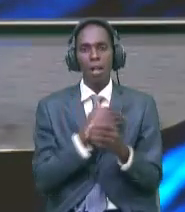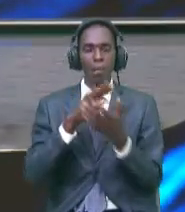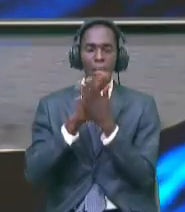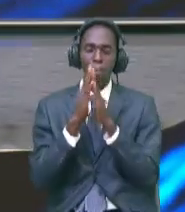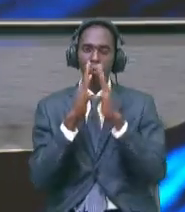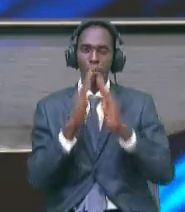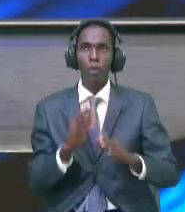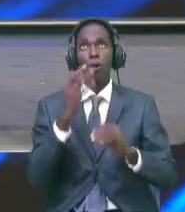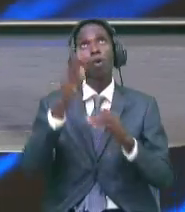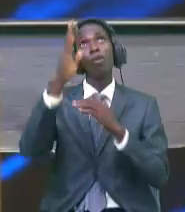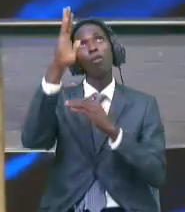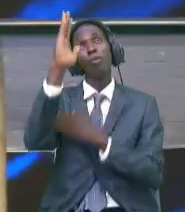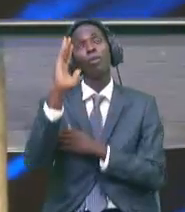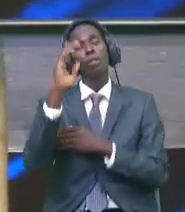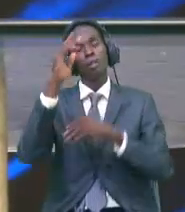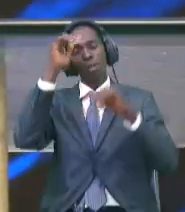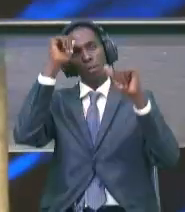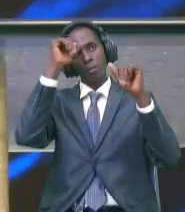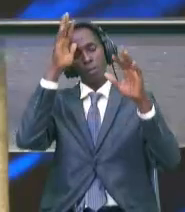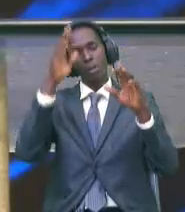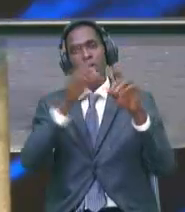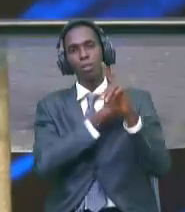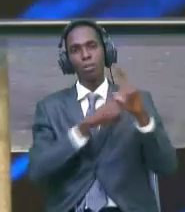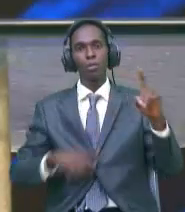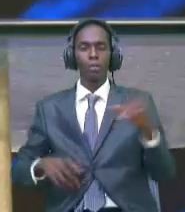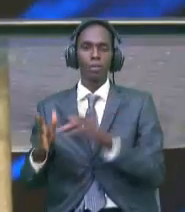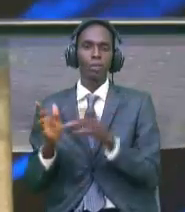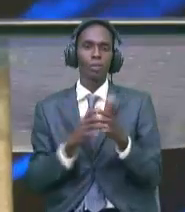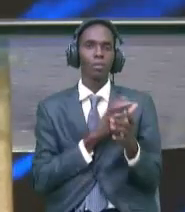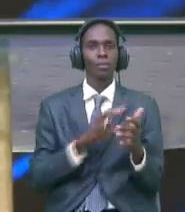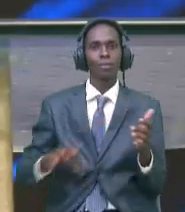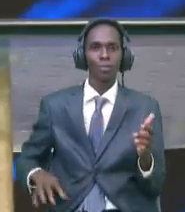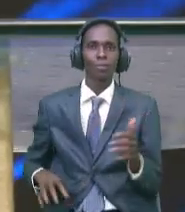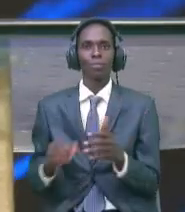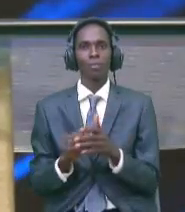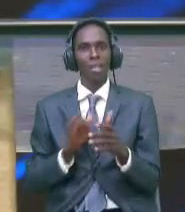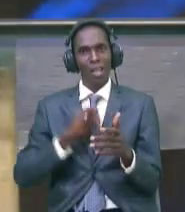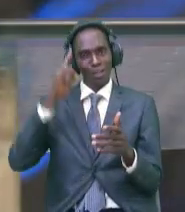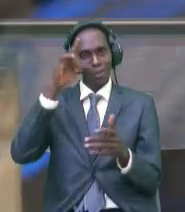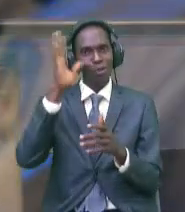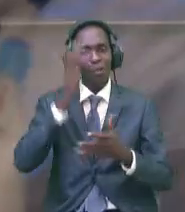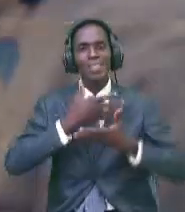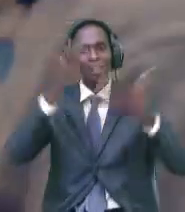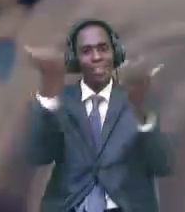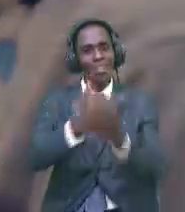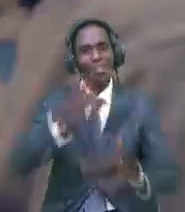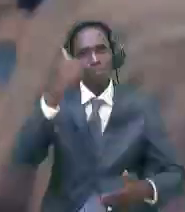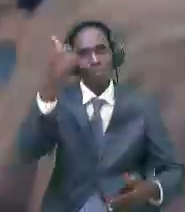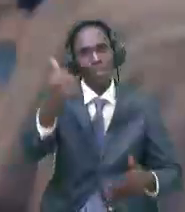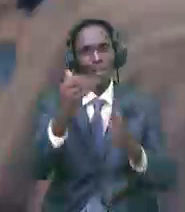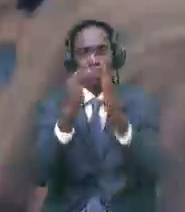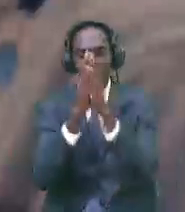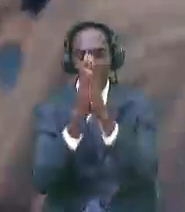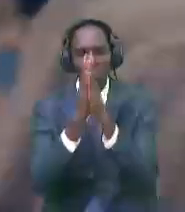our Father and the Lord Jesus Christ. I was waiting for a good amen there.